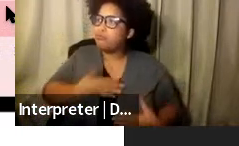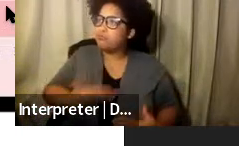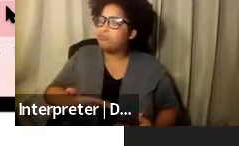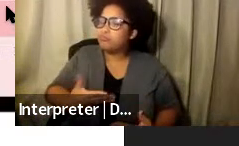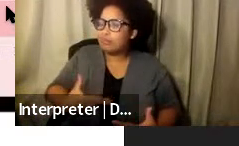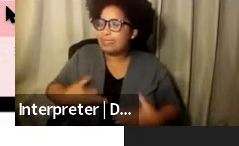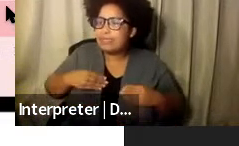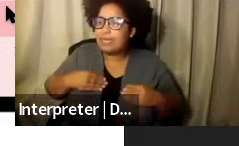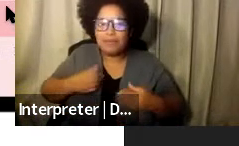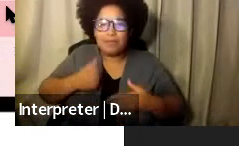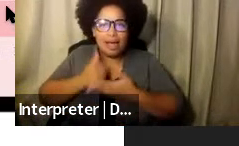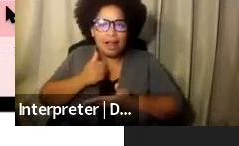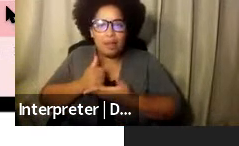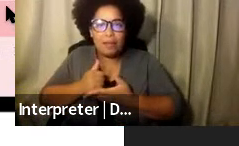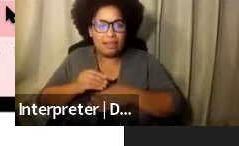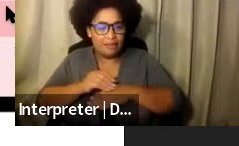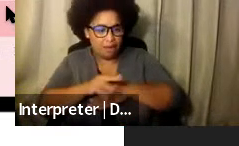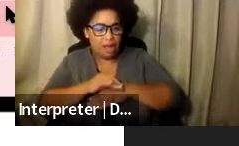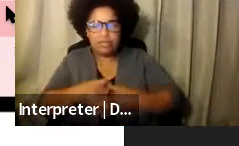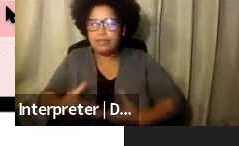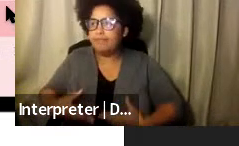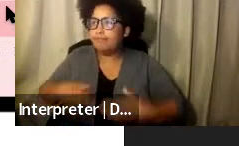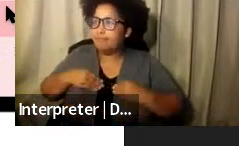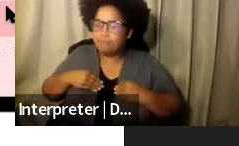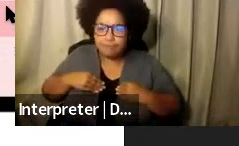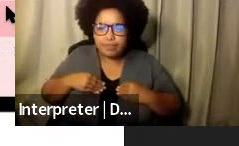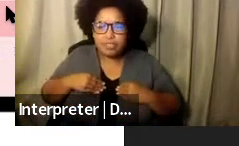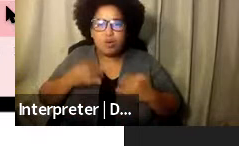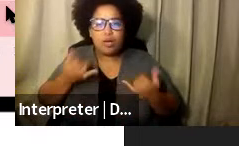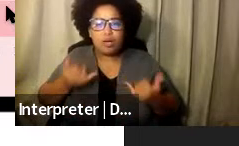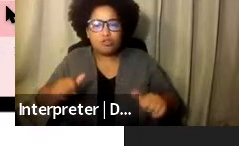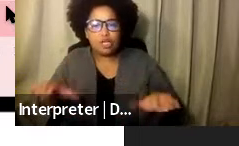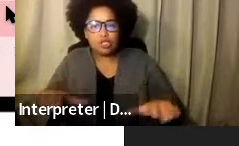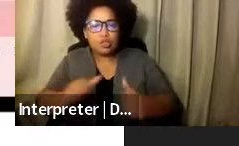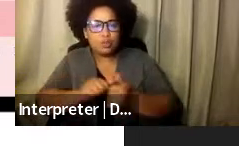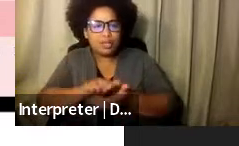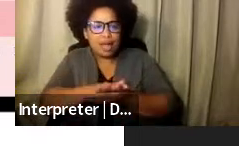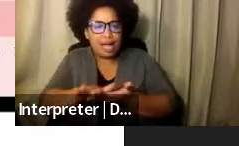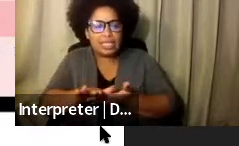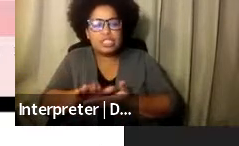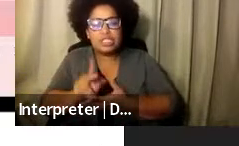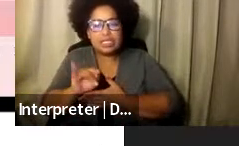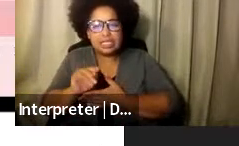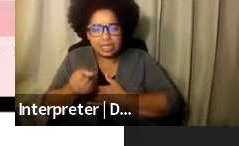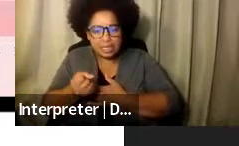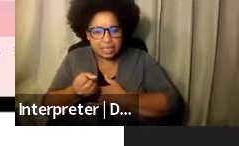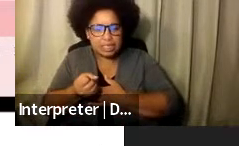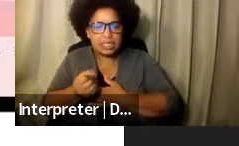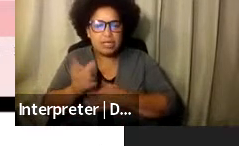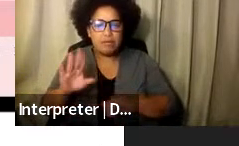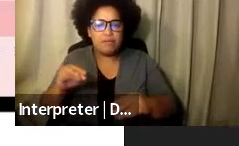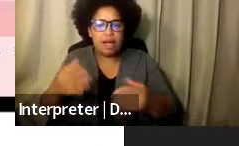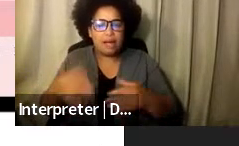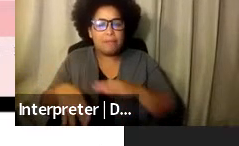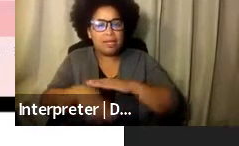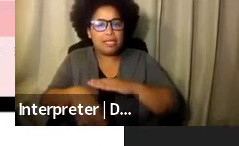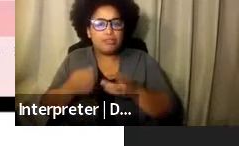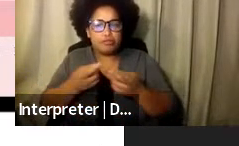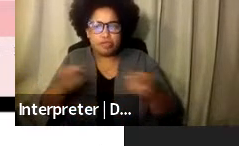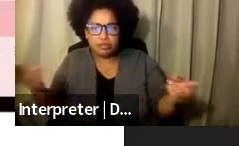accept the help and follow our advice. For example, this is what we're trying to do with the hygiene kits, by providing basic